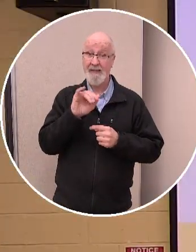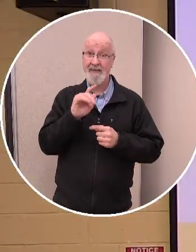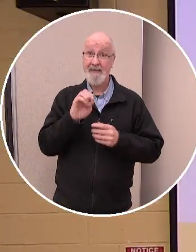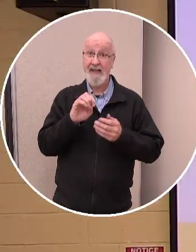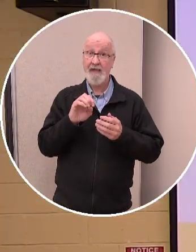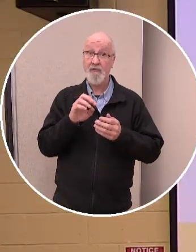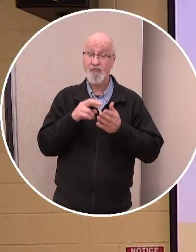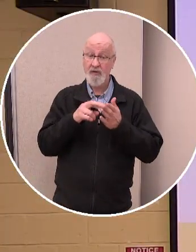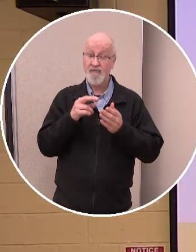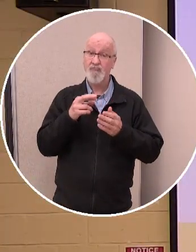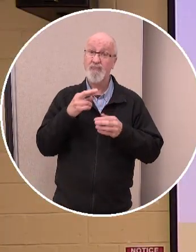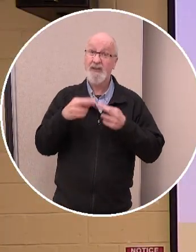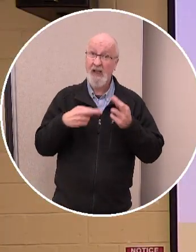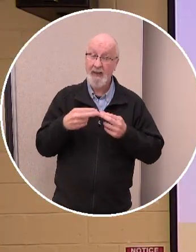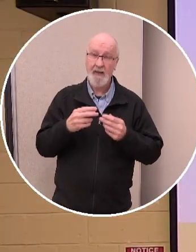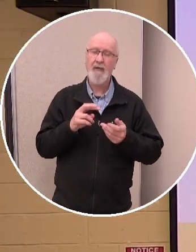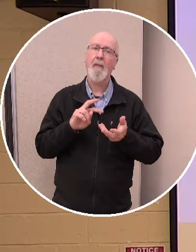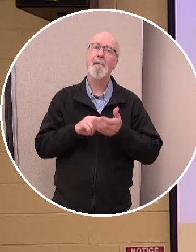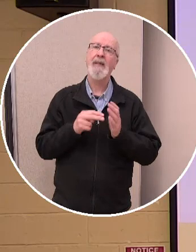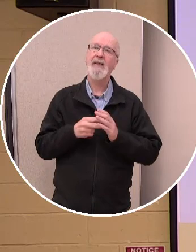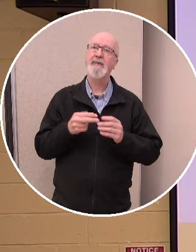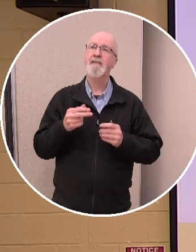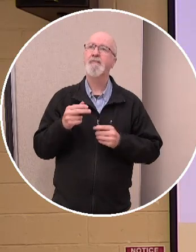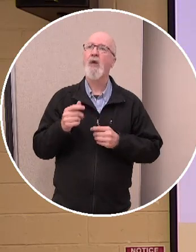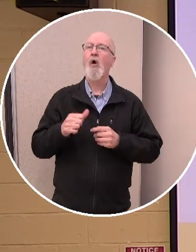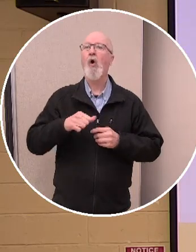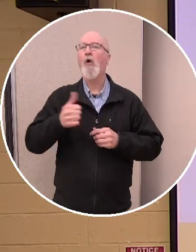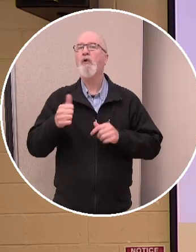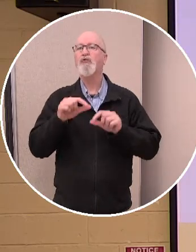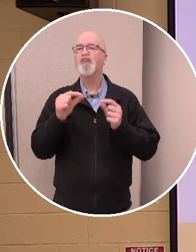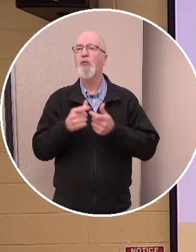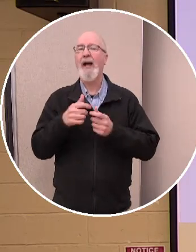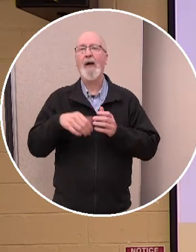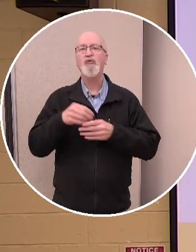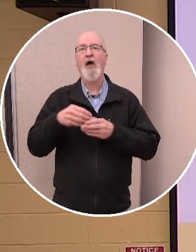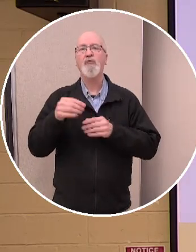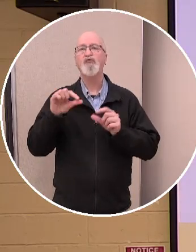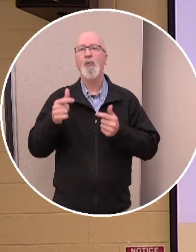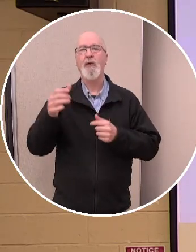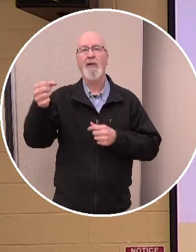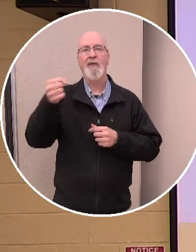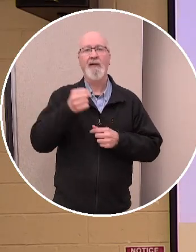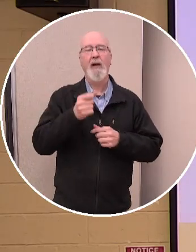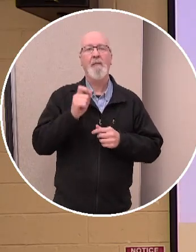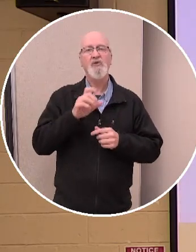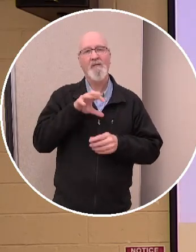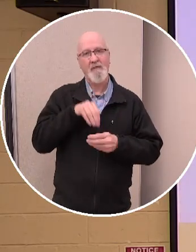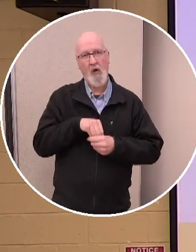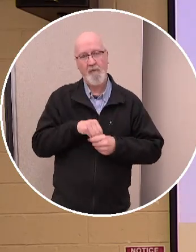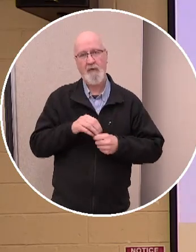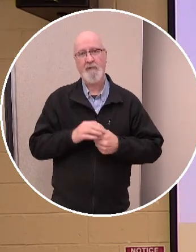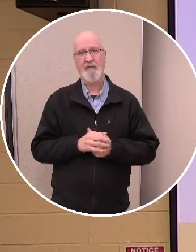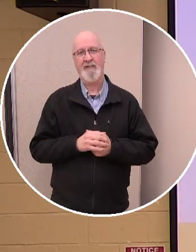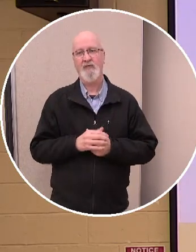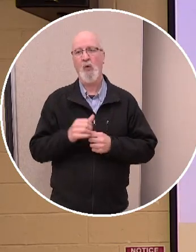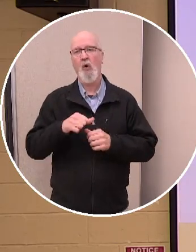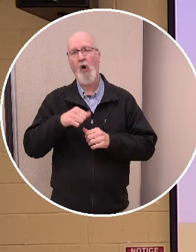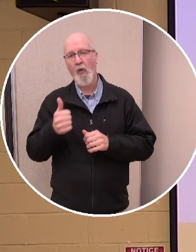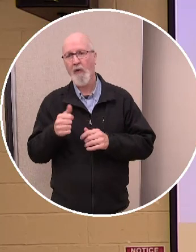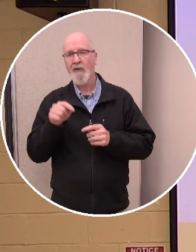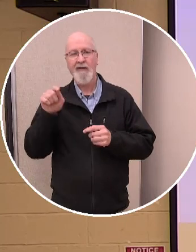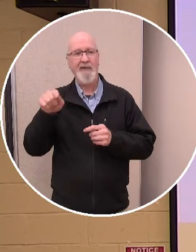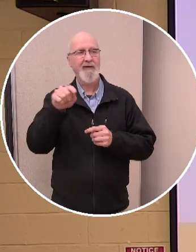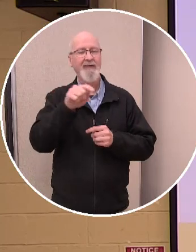entities would be involved. So there's a critical mass of other entities that are